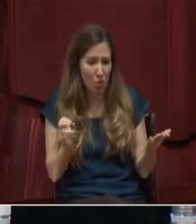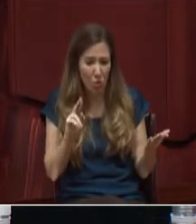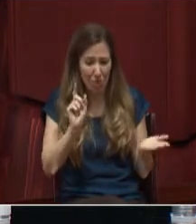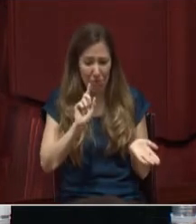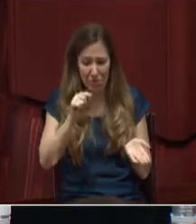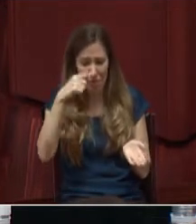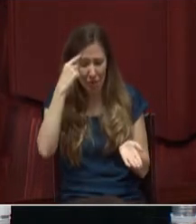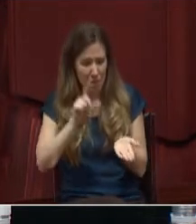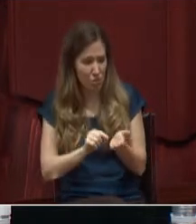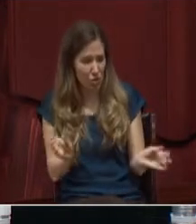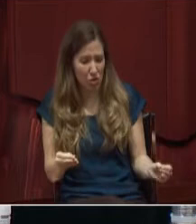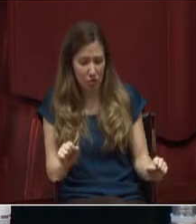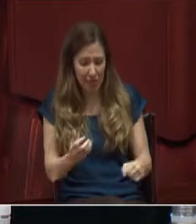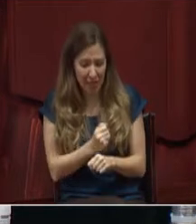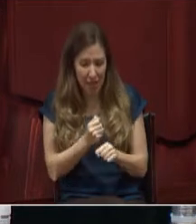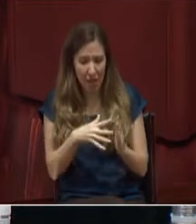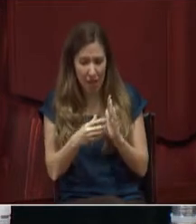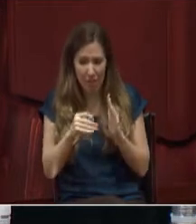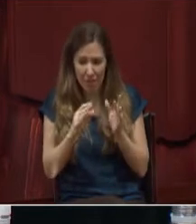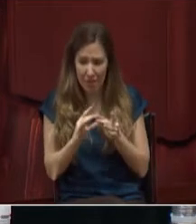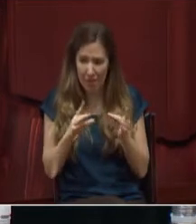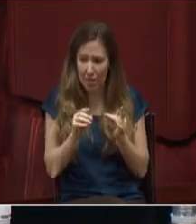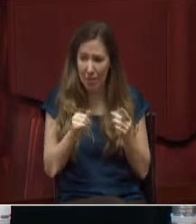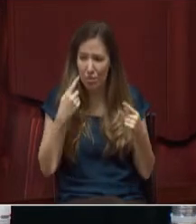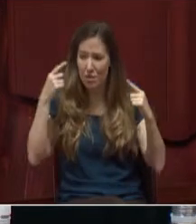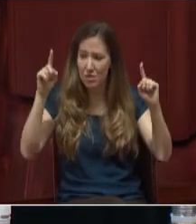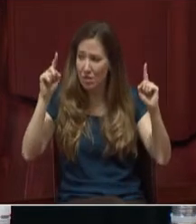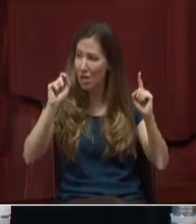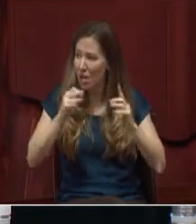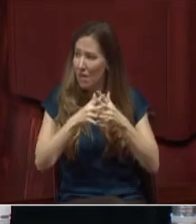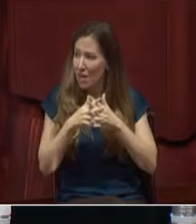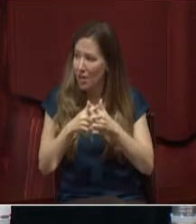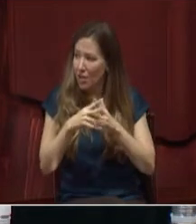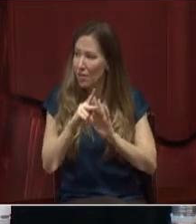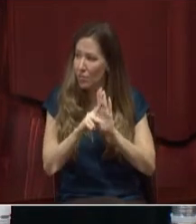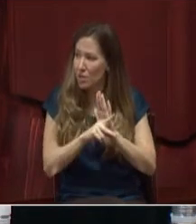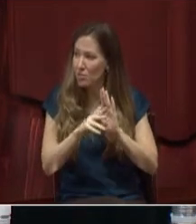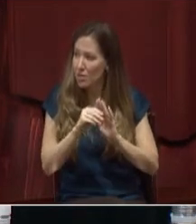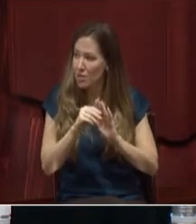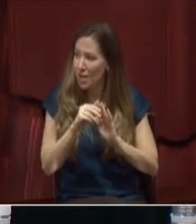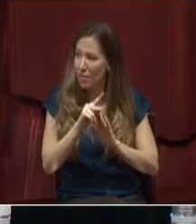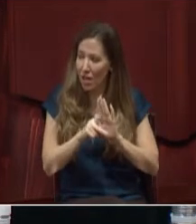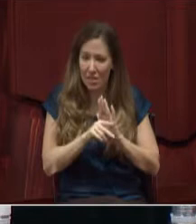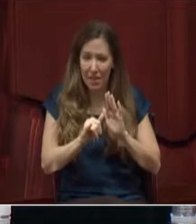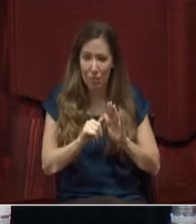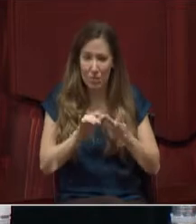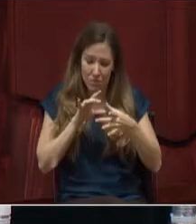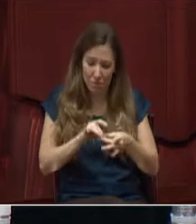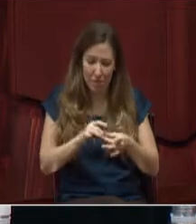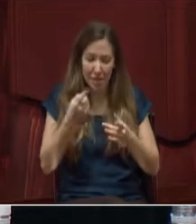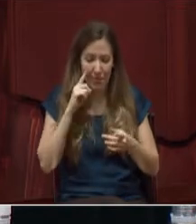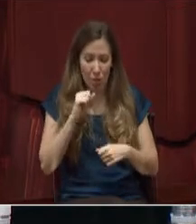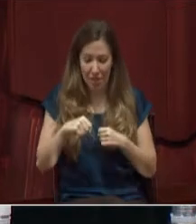get a copy of the statement, which was a declaration of American principles and policy that was valid for the